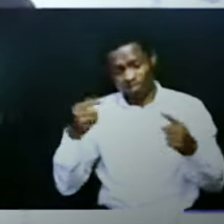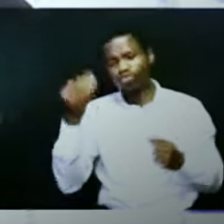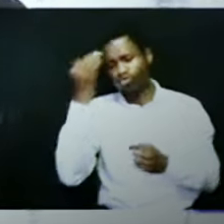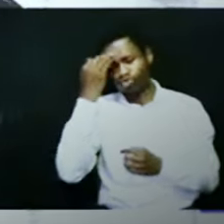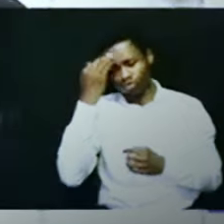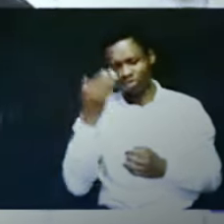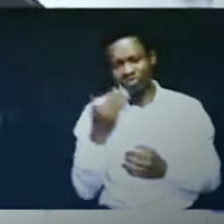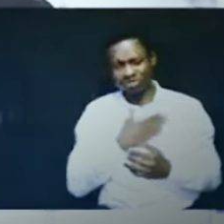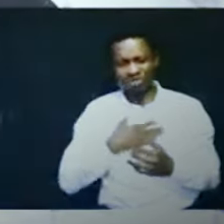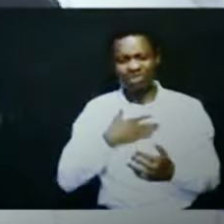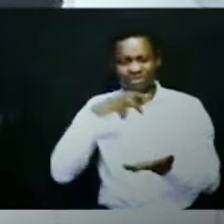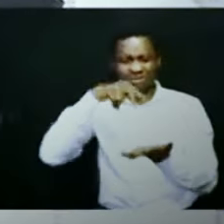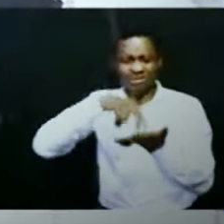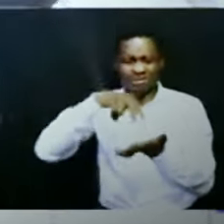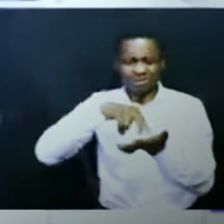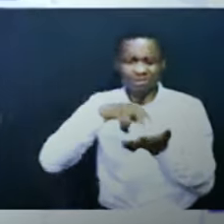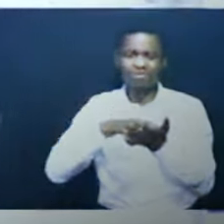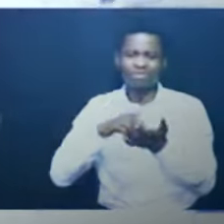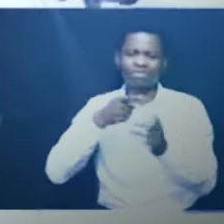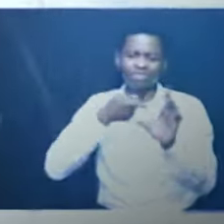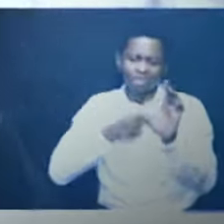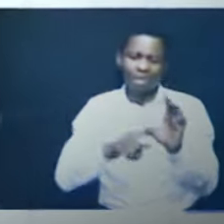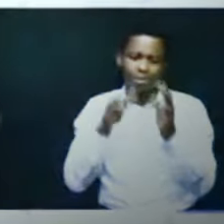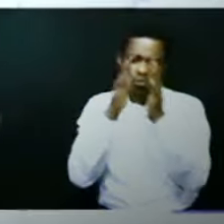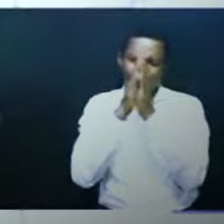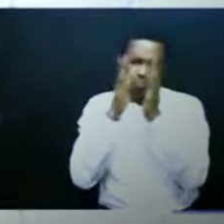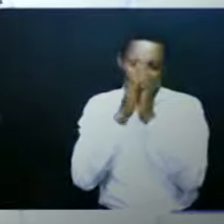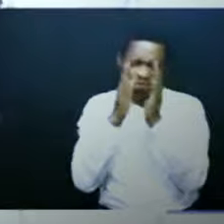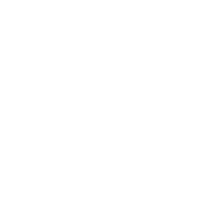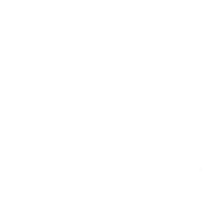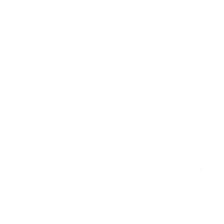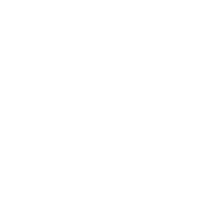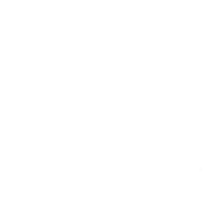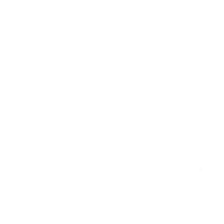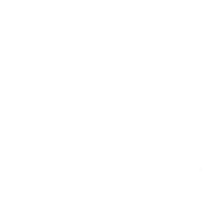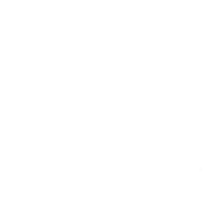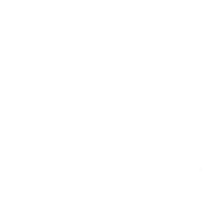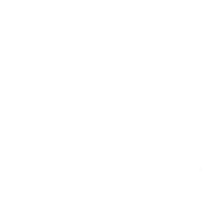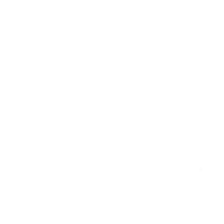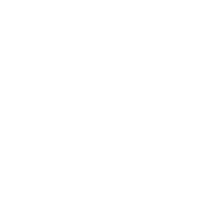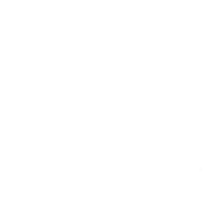Let us just rise up and begin to pray in tongues.